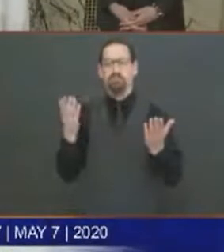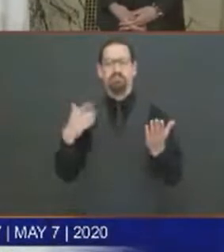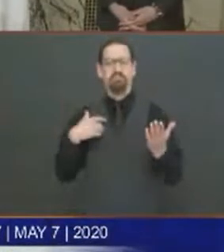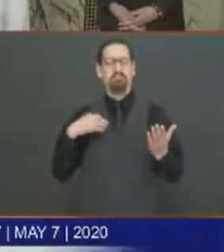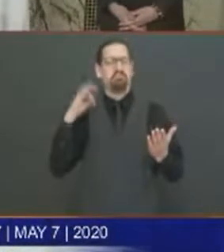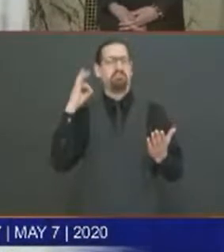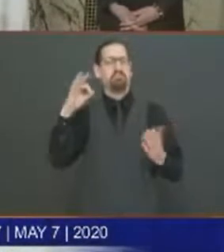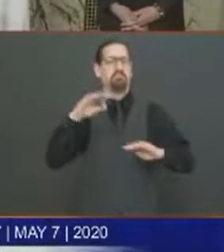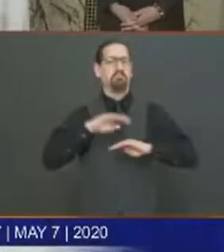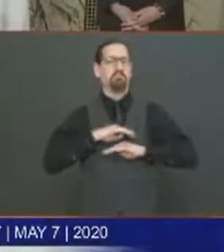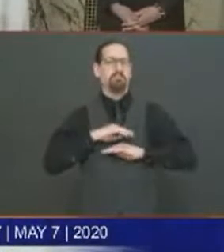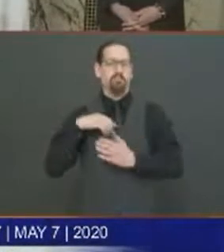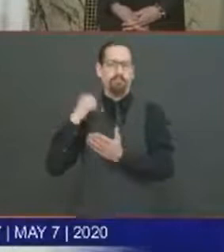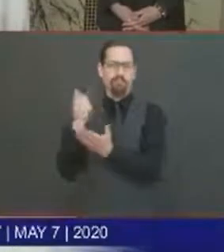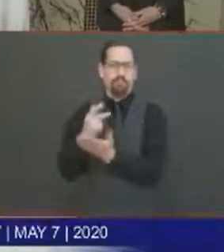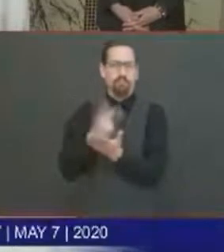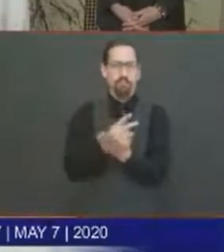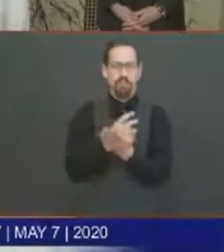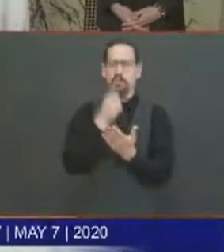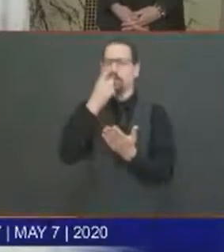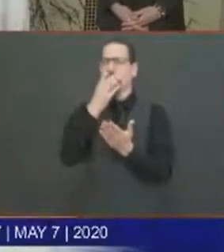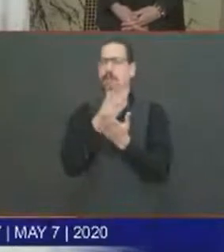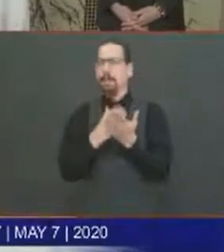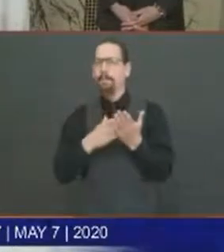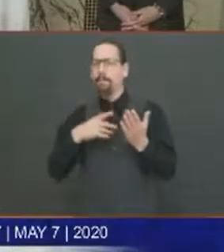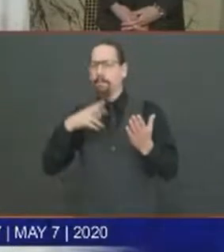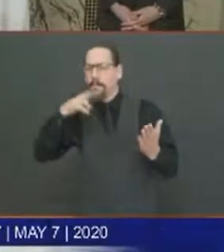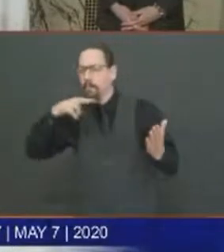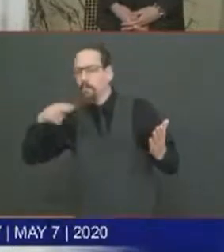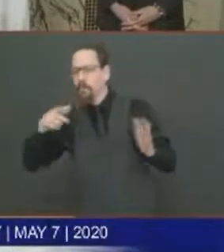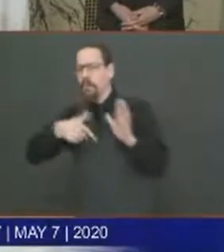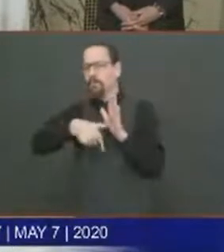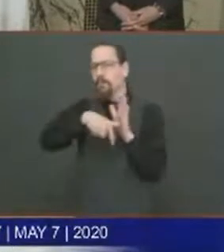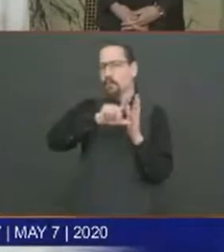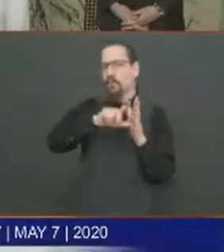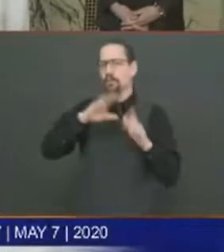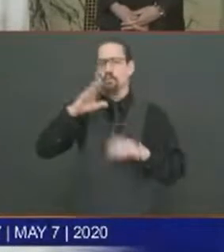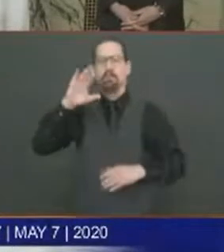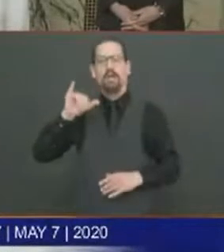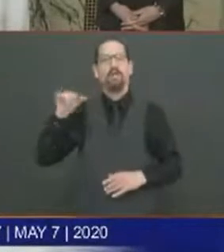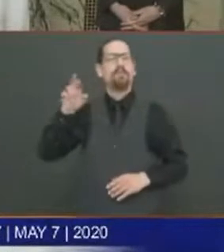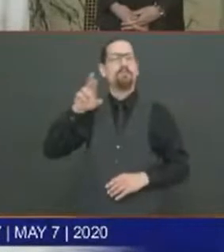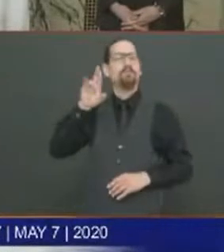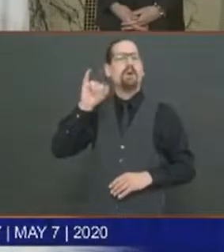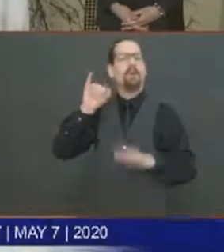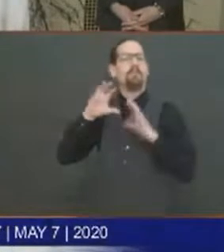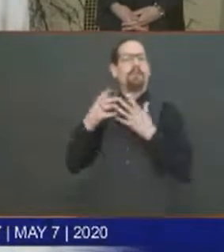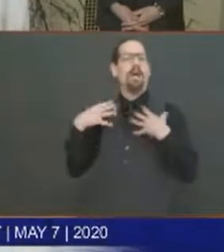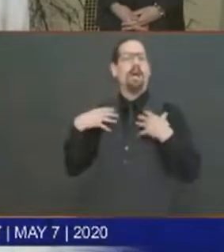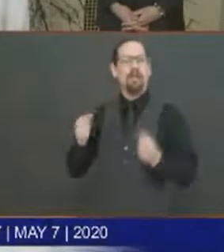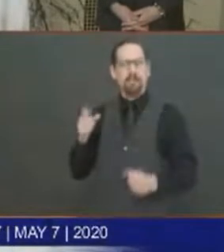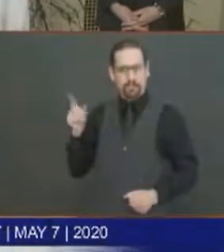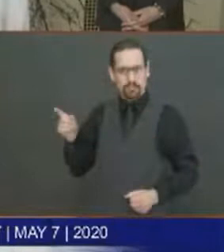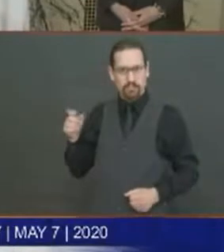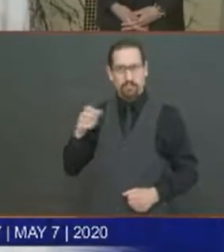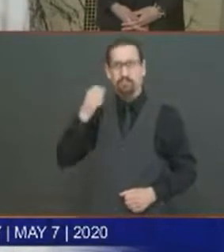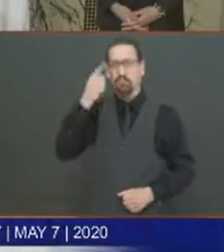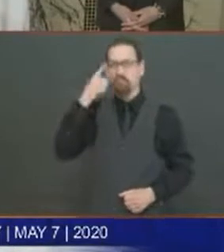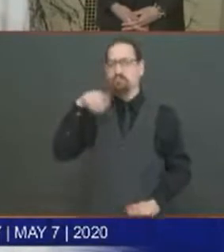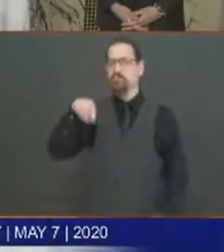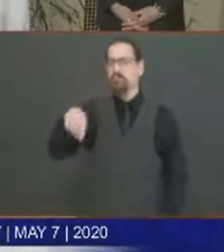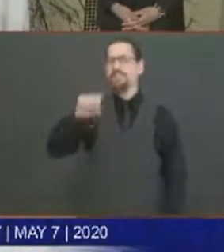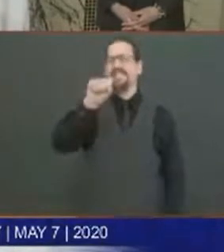by the Department of Health. South County Hospital began earlier this week with some of these elective procedures.